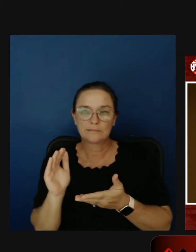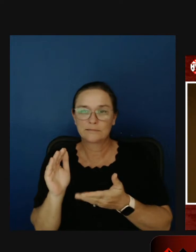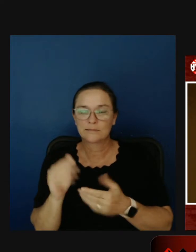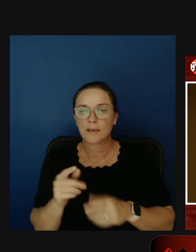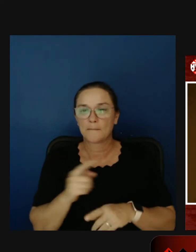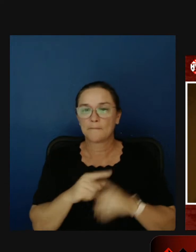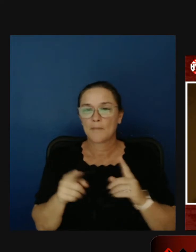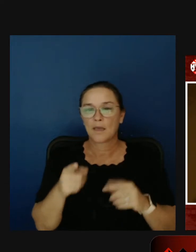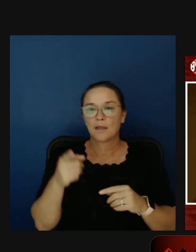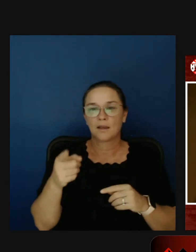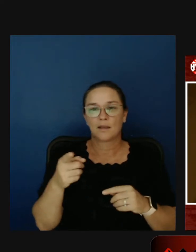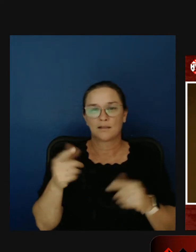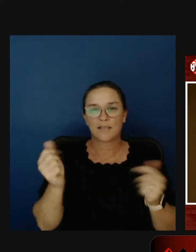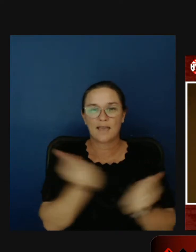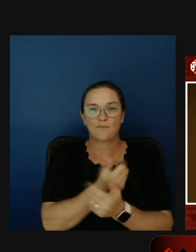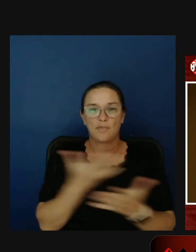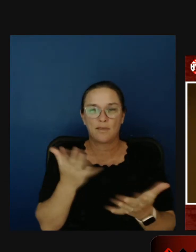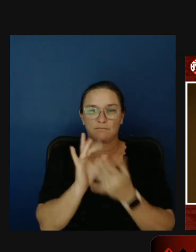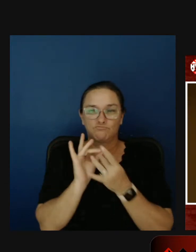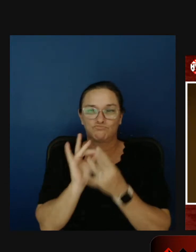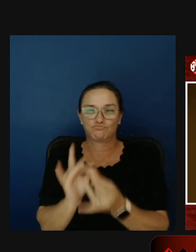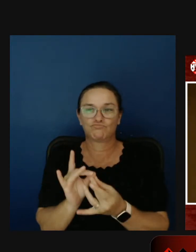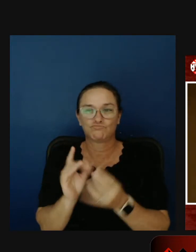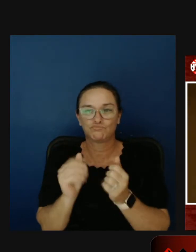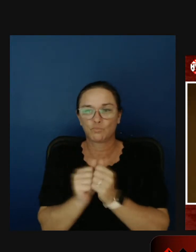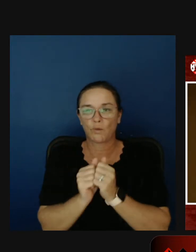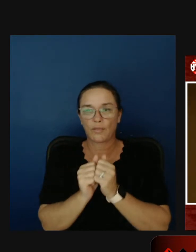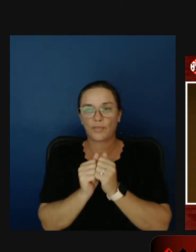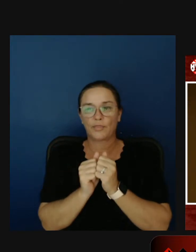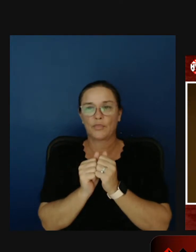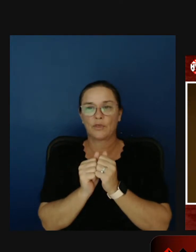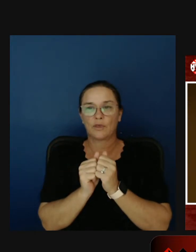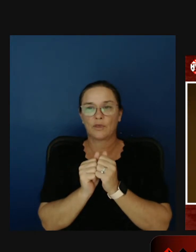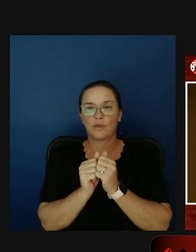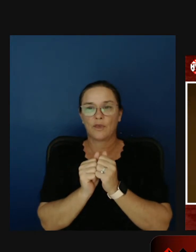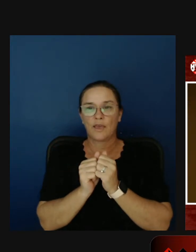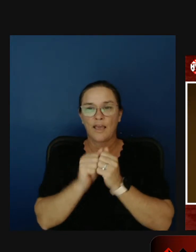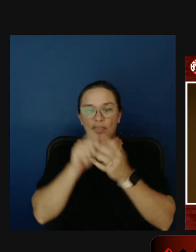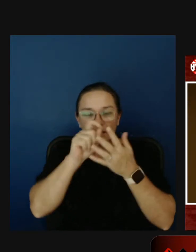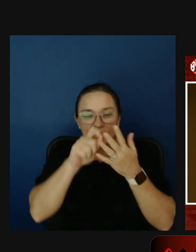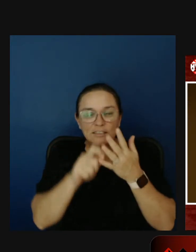But scale has everything to do with kind of the detail you're